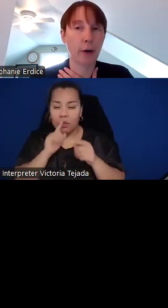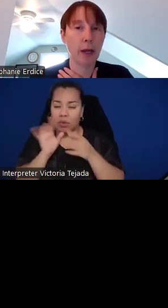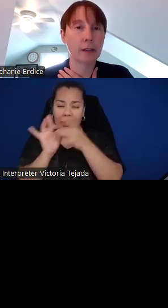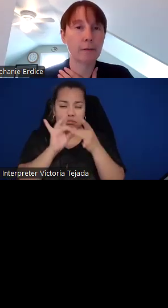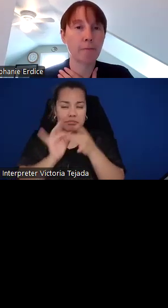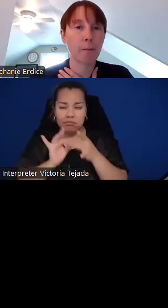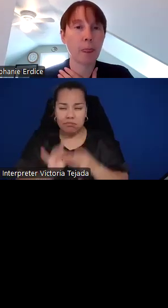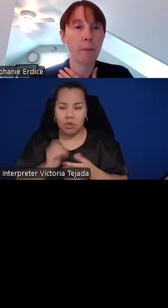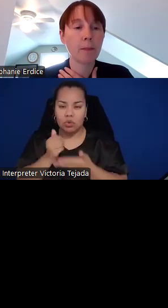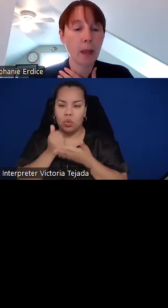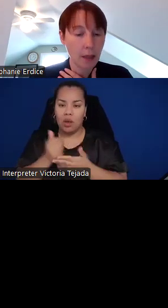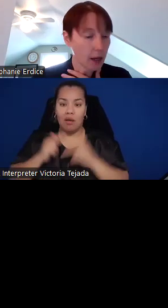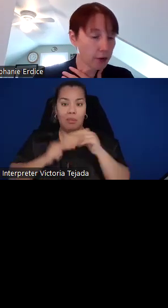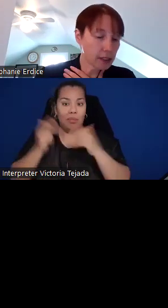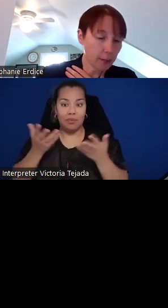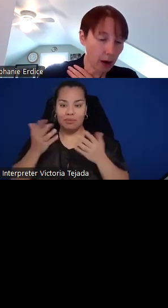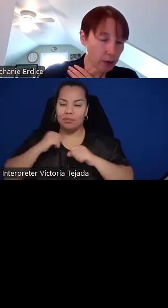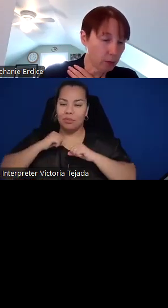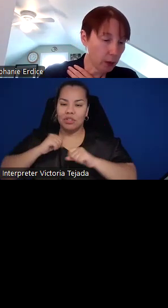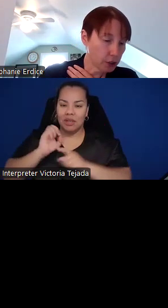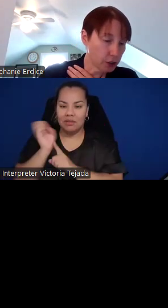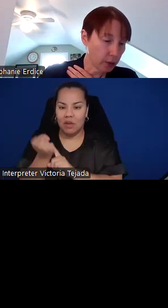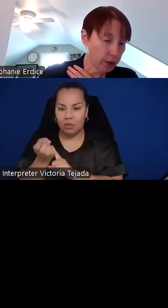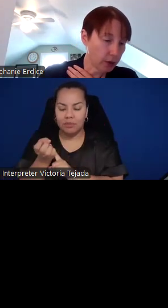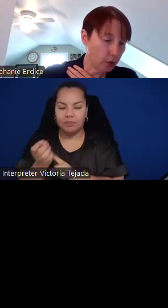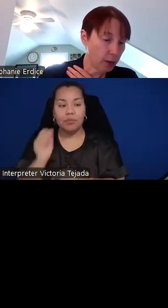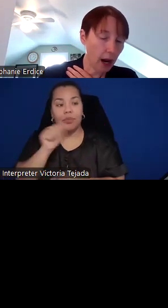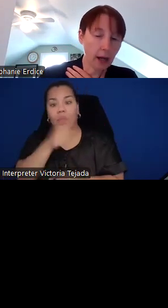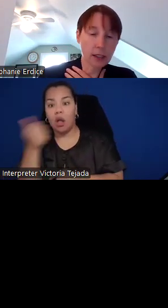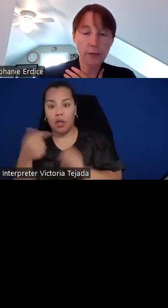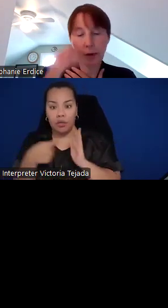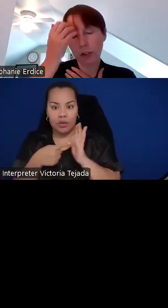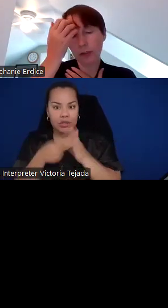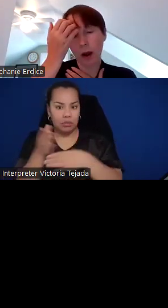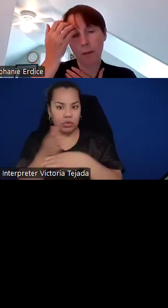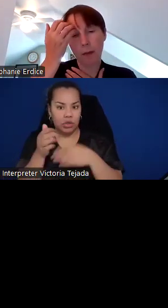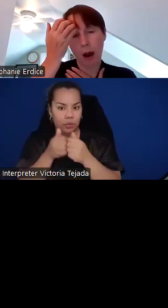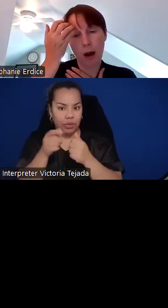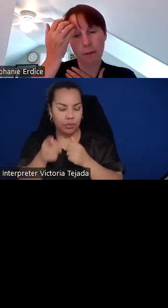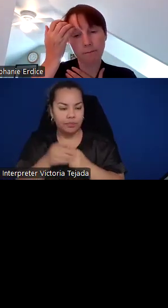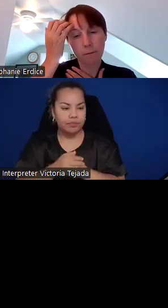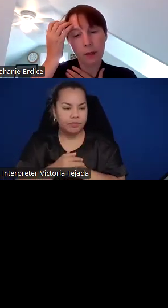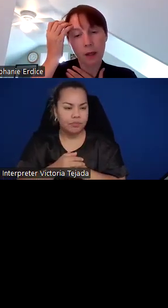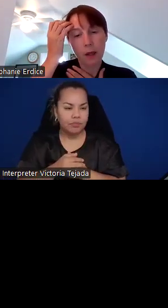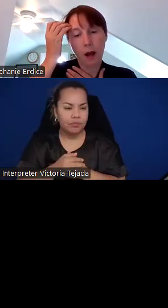protective environment. The other example I really wanted to share with you, we had some folks from